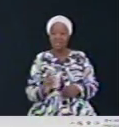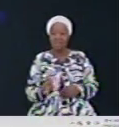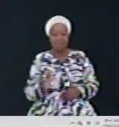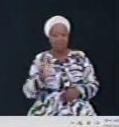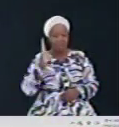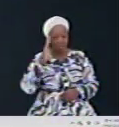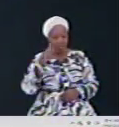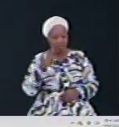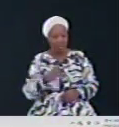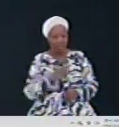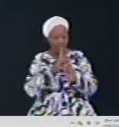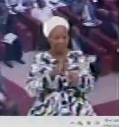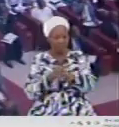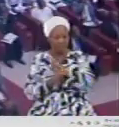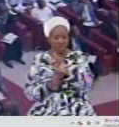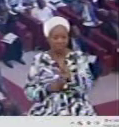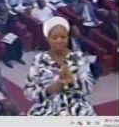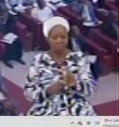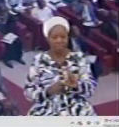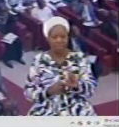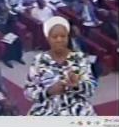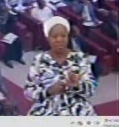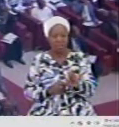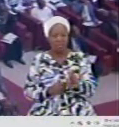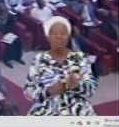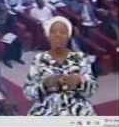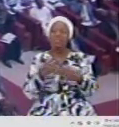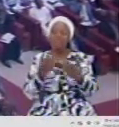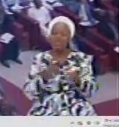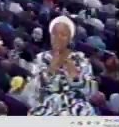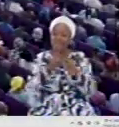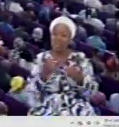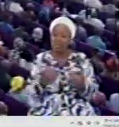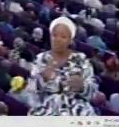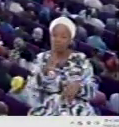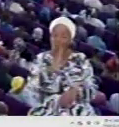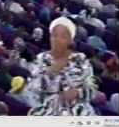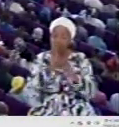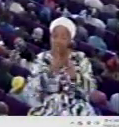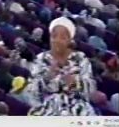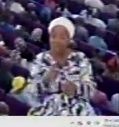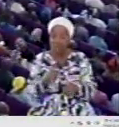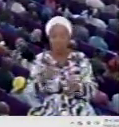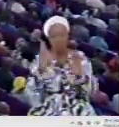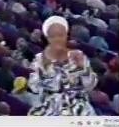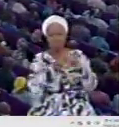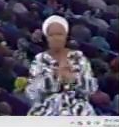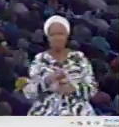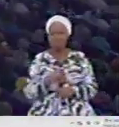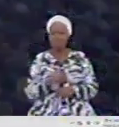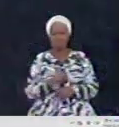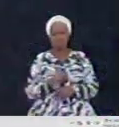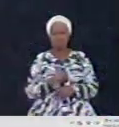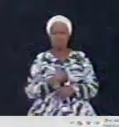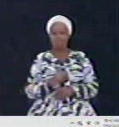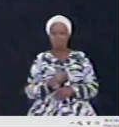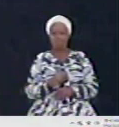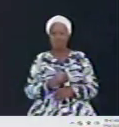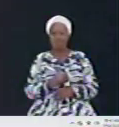will you respond? Tell me. But you know, if